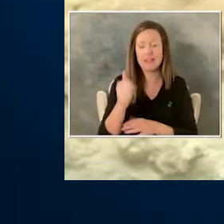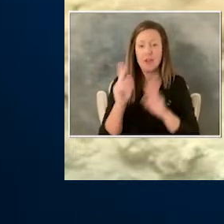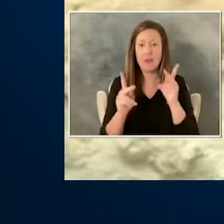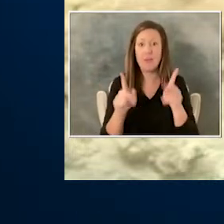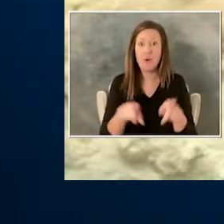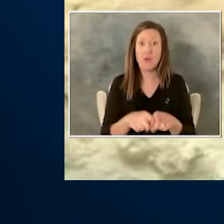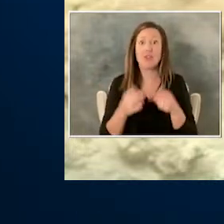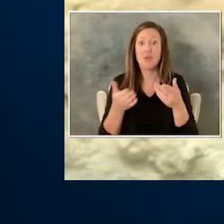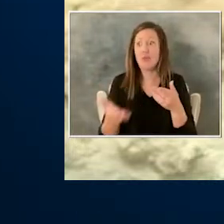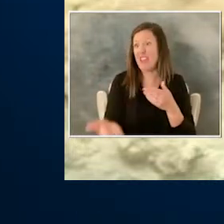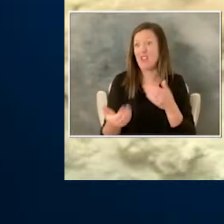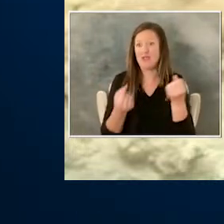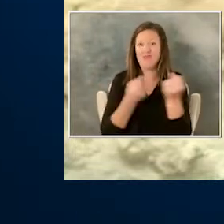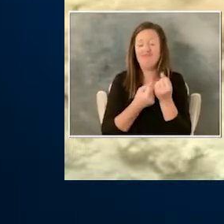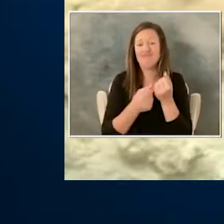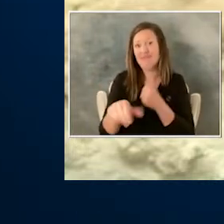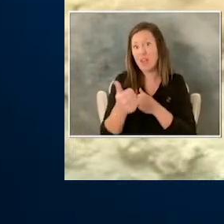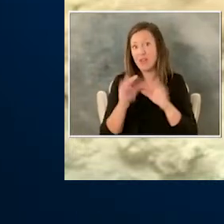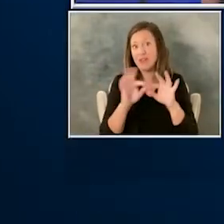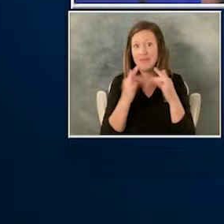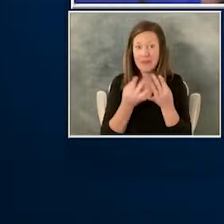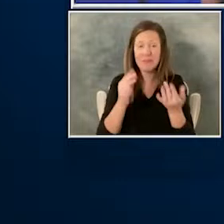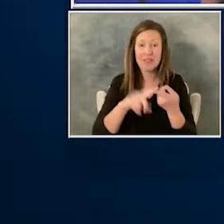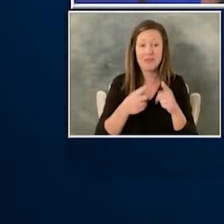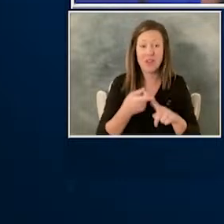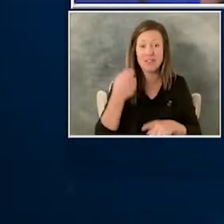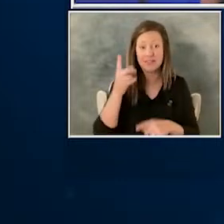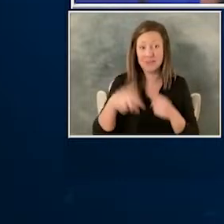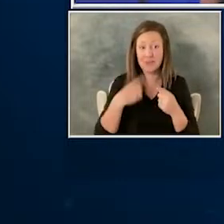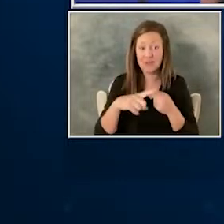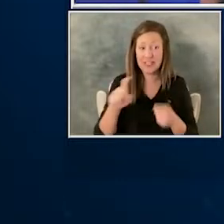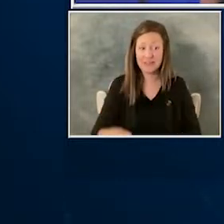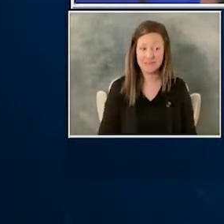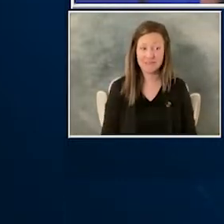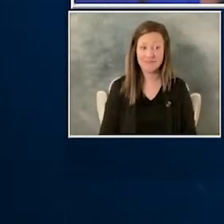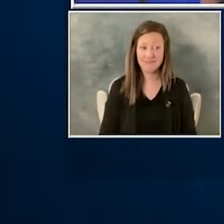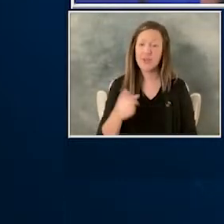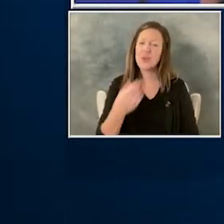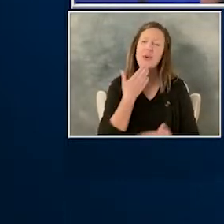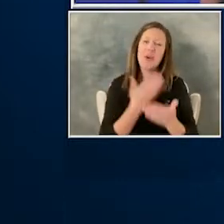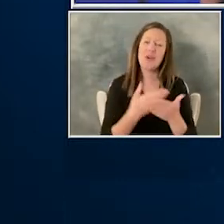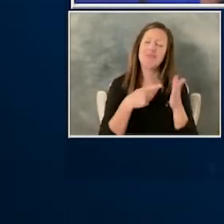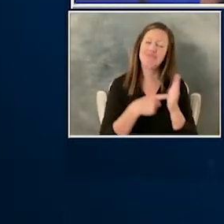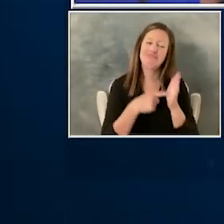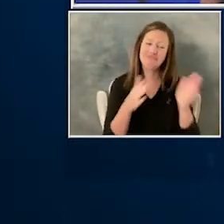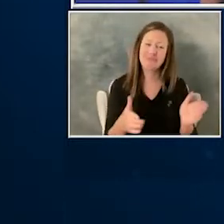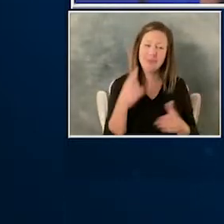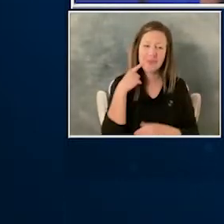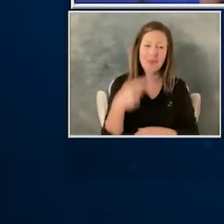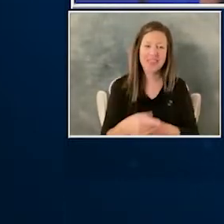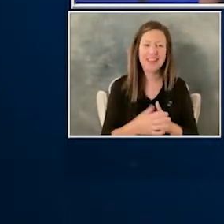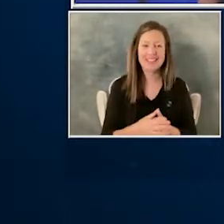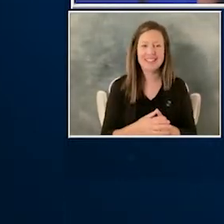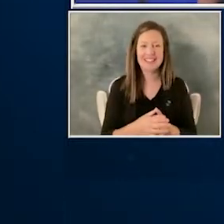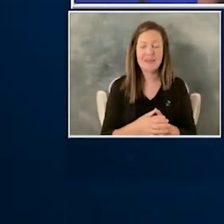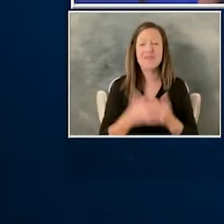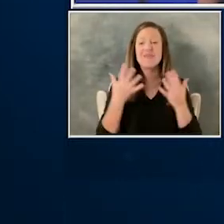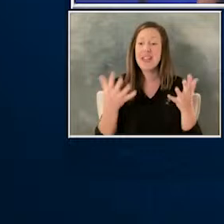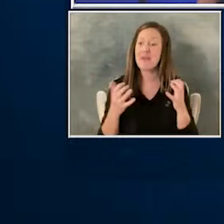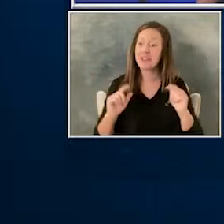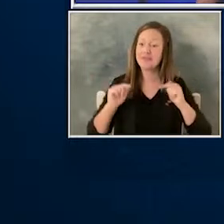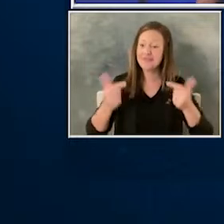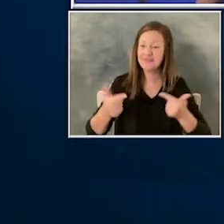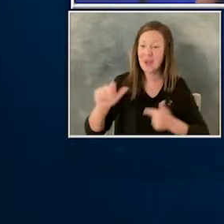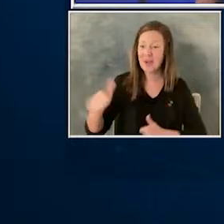be there for their loved ones in a time of need. Gosh, you're a good ambassador for this. Such a great spokesperson. And I want to turn to our other guests who are joining